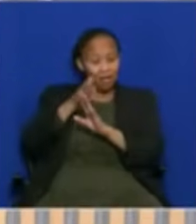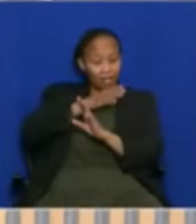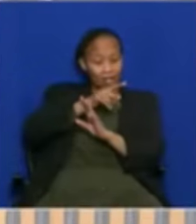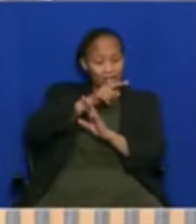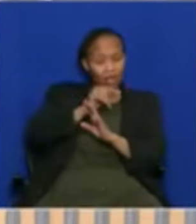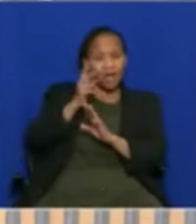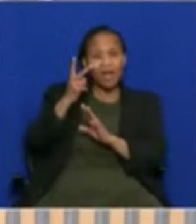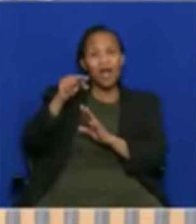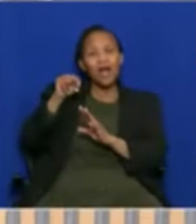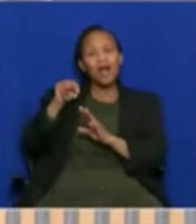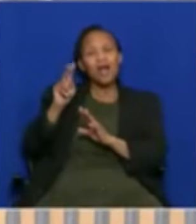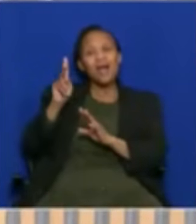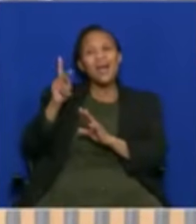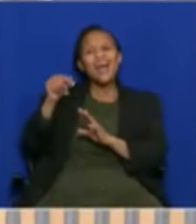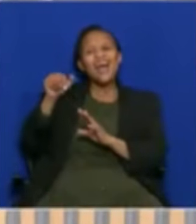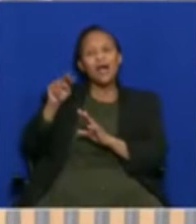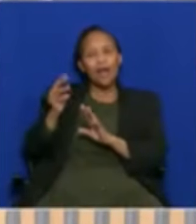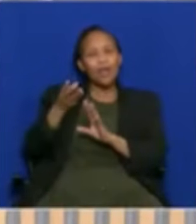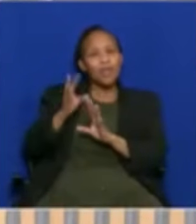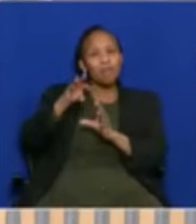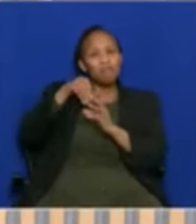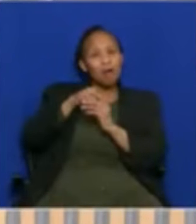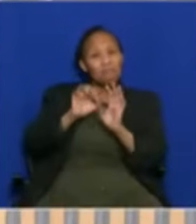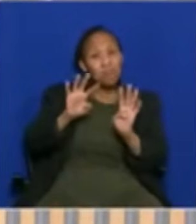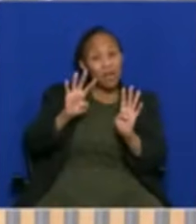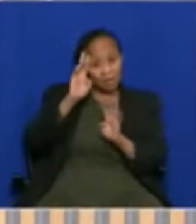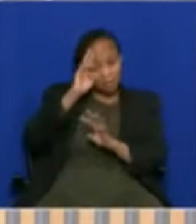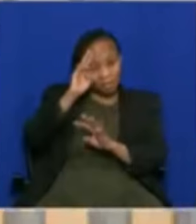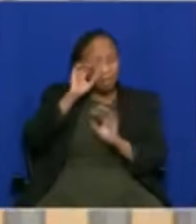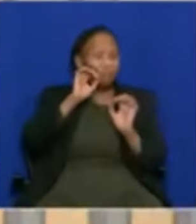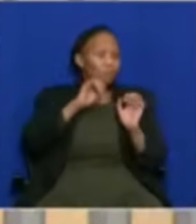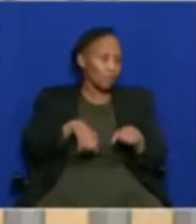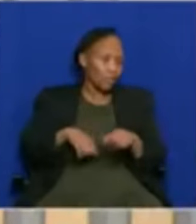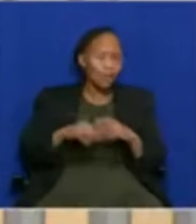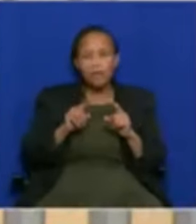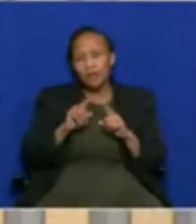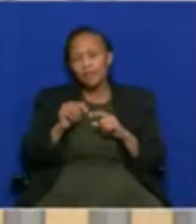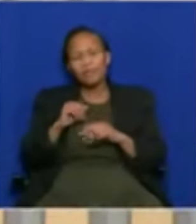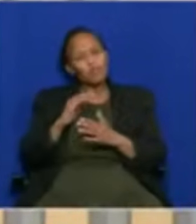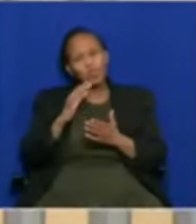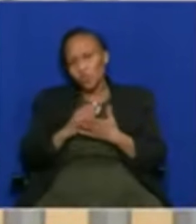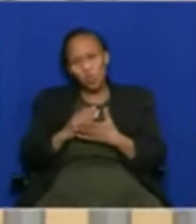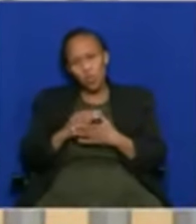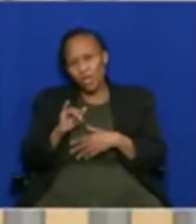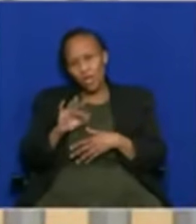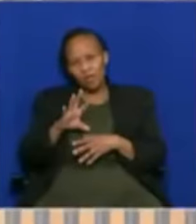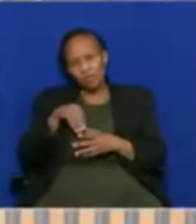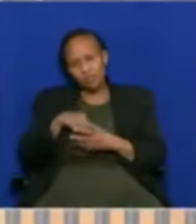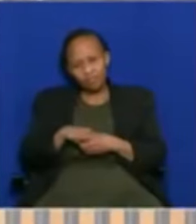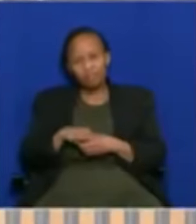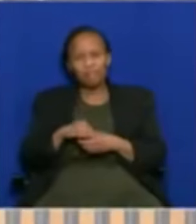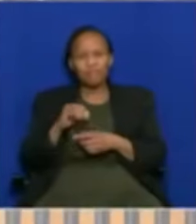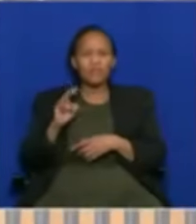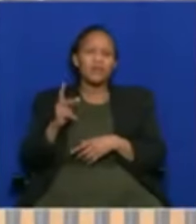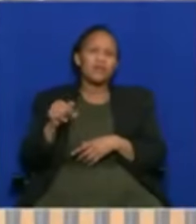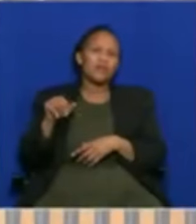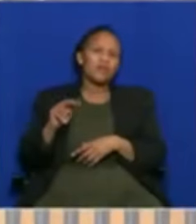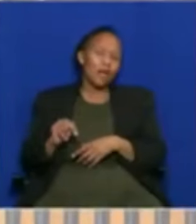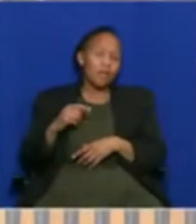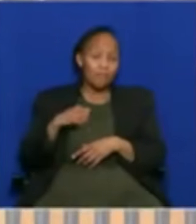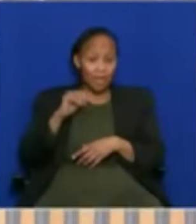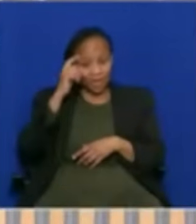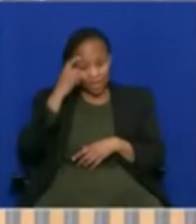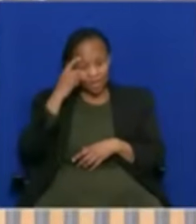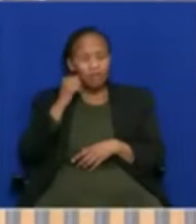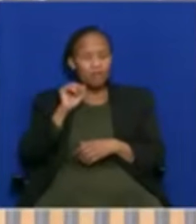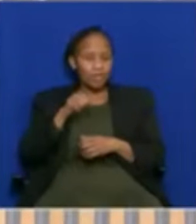shortlist. I just have to check whether he was part of the panel. I'm not sure. I didn't check on that. I think he was. I can be corrected if I'm wrong,